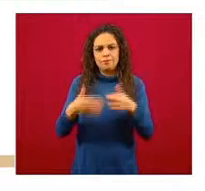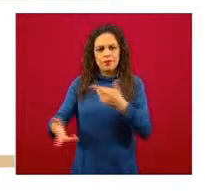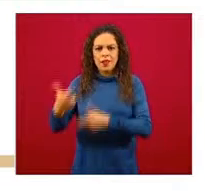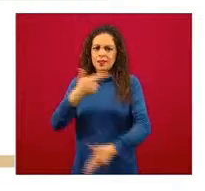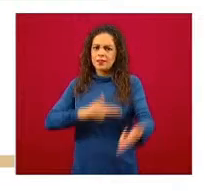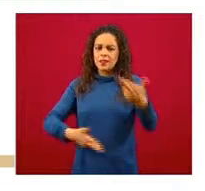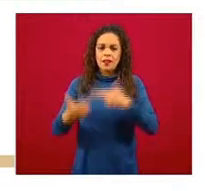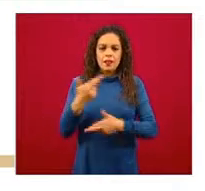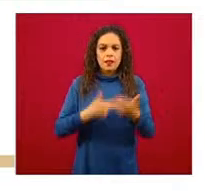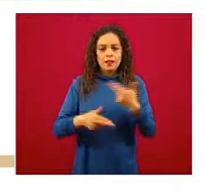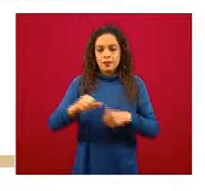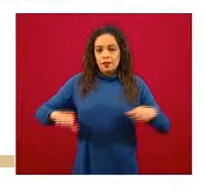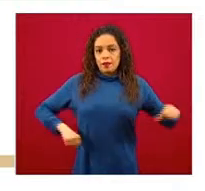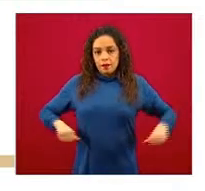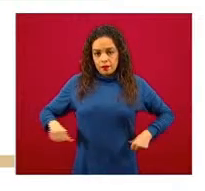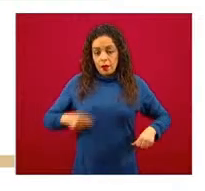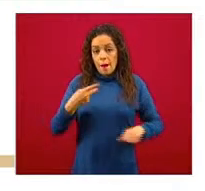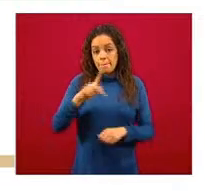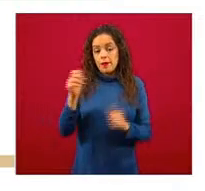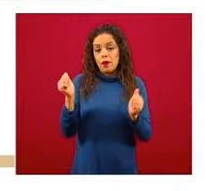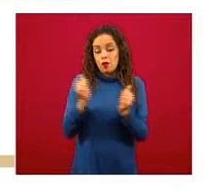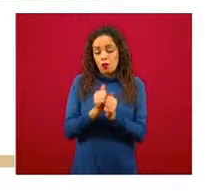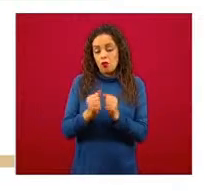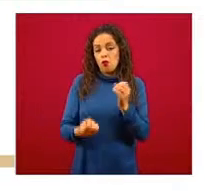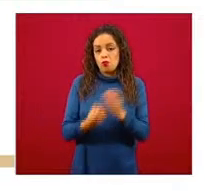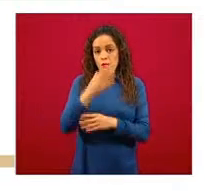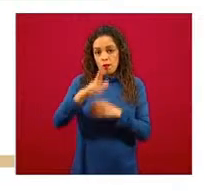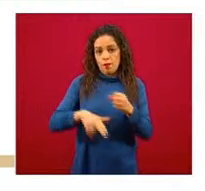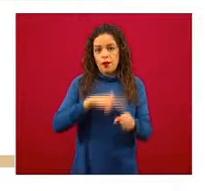we move towards the green